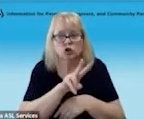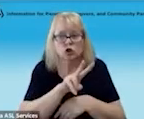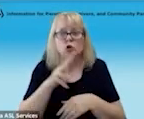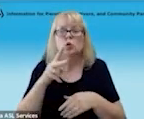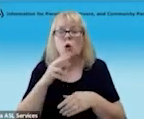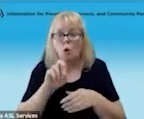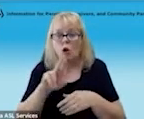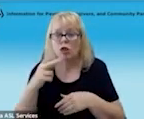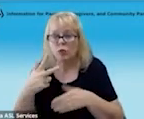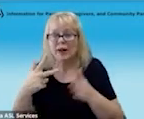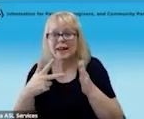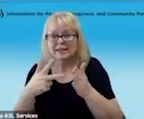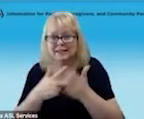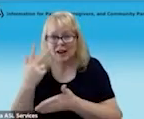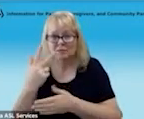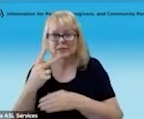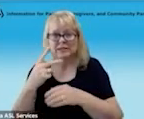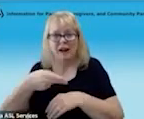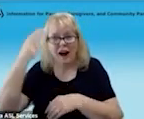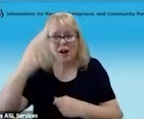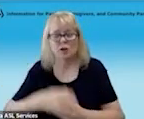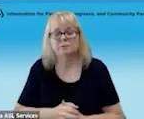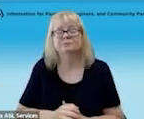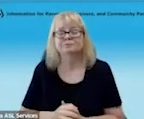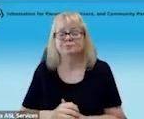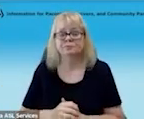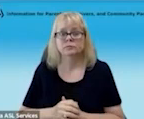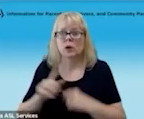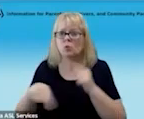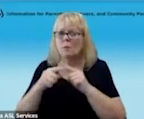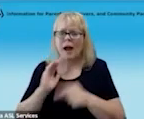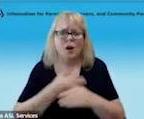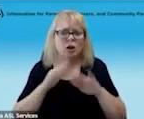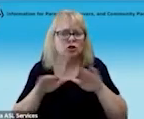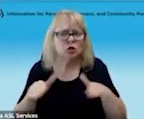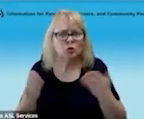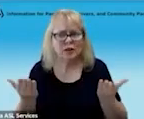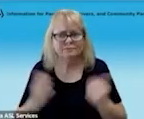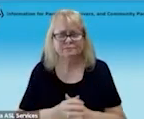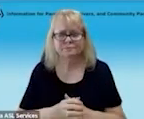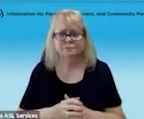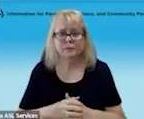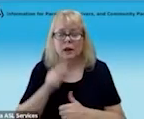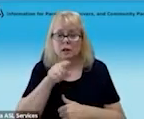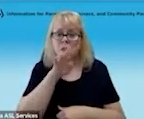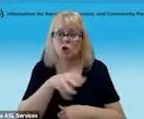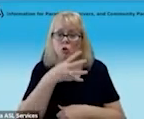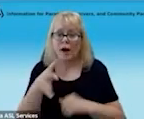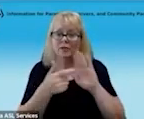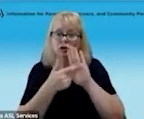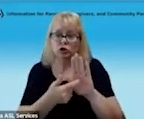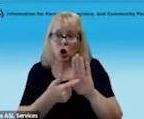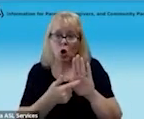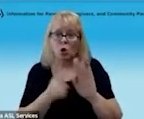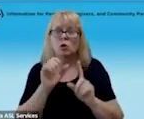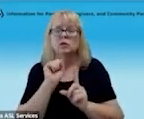Latino individuals is high in all these groups, with the risk of hospitalizations and deaths being 2 to 3 times